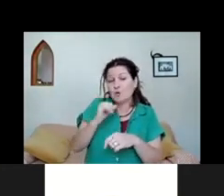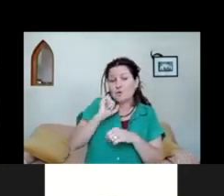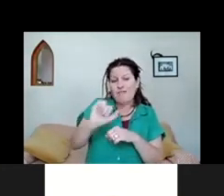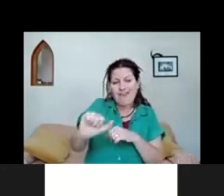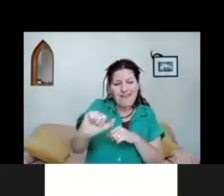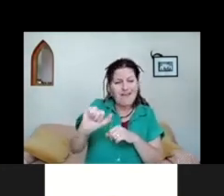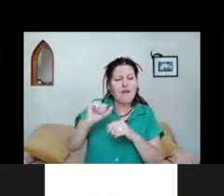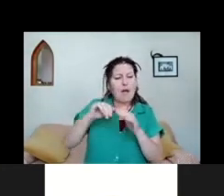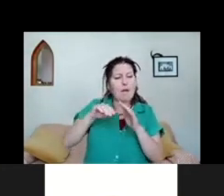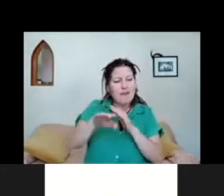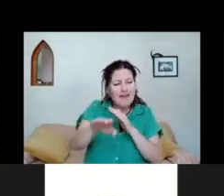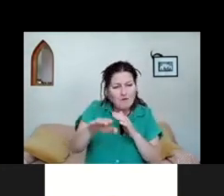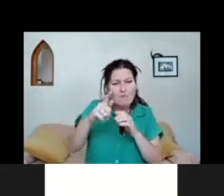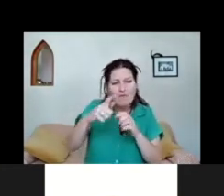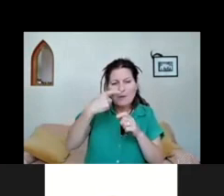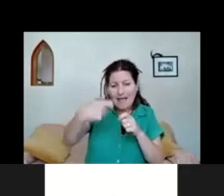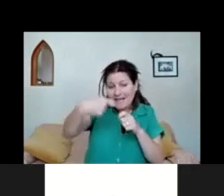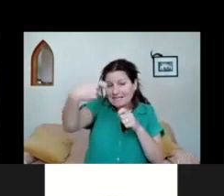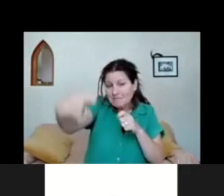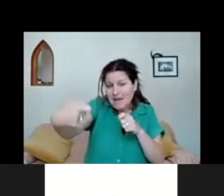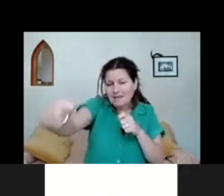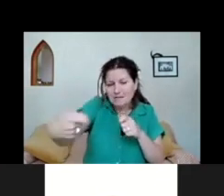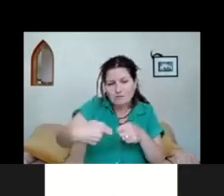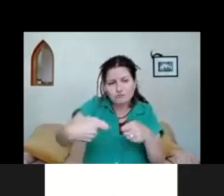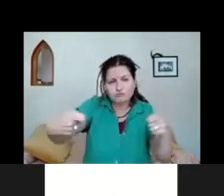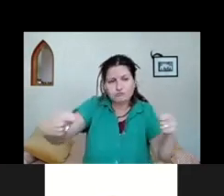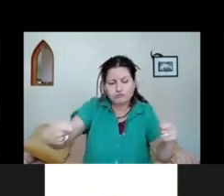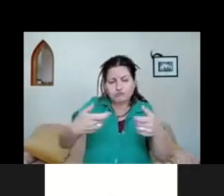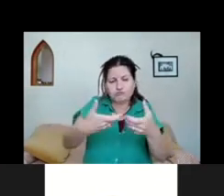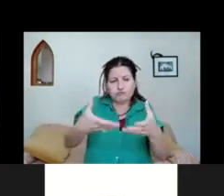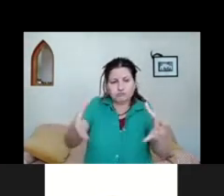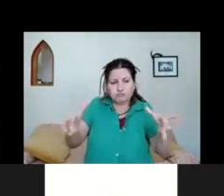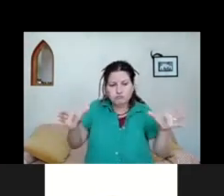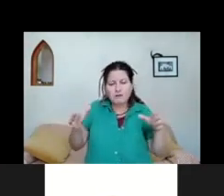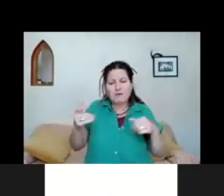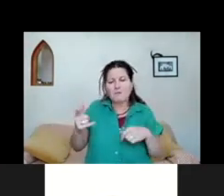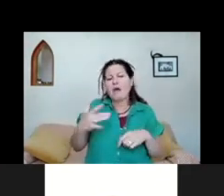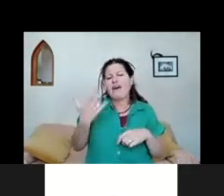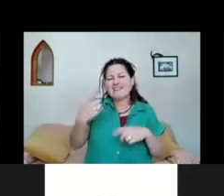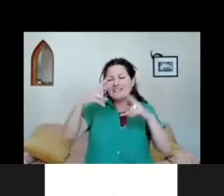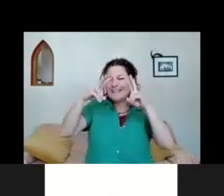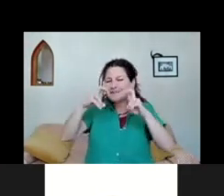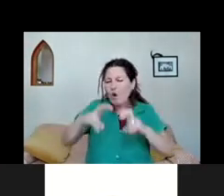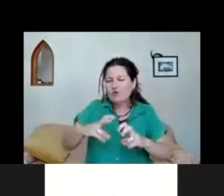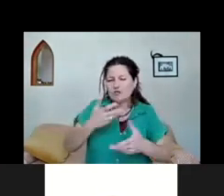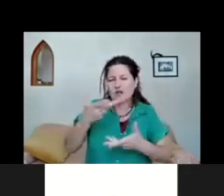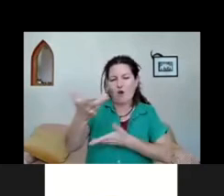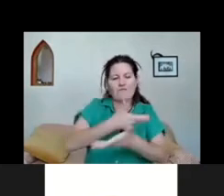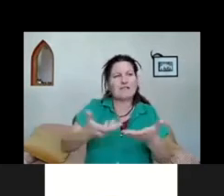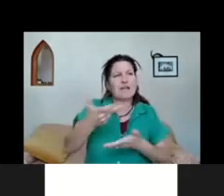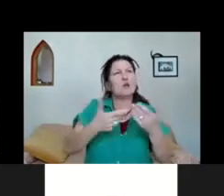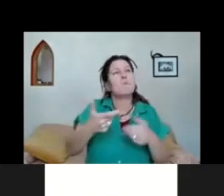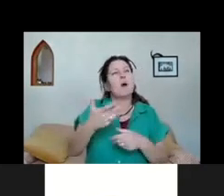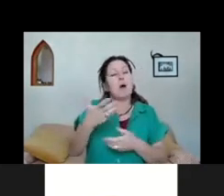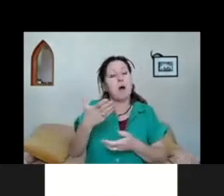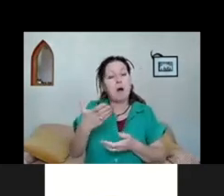to extend that platform for a year. These are all, I'm kind of seeing these as exploratory conversations. But I'm sure if, I